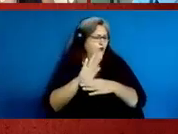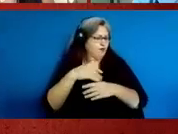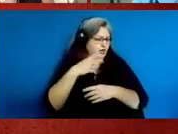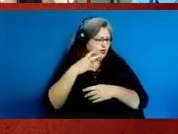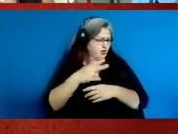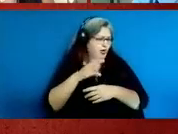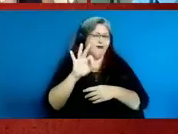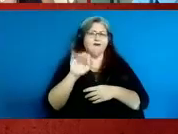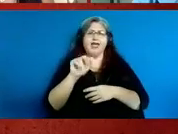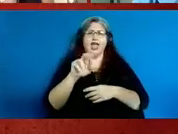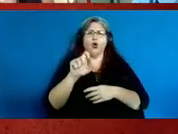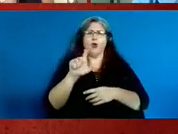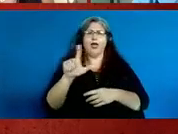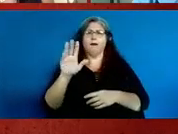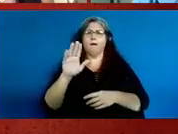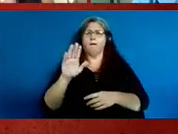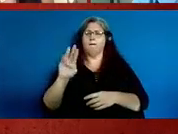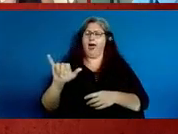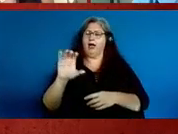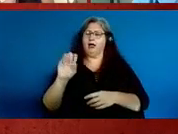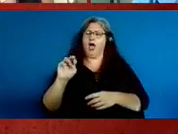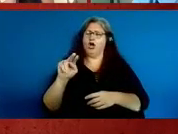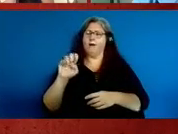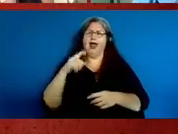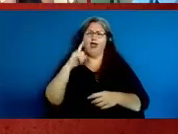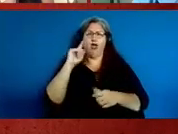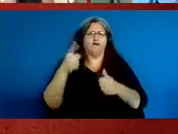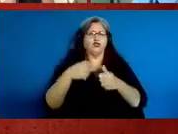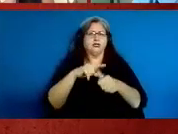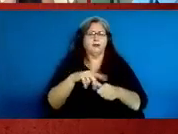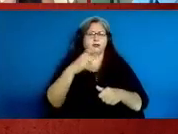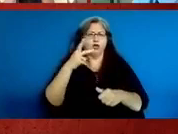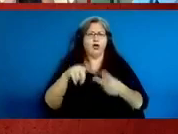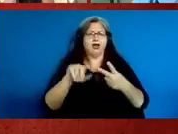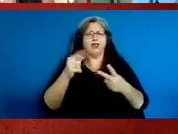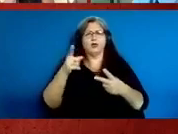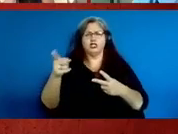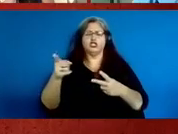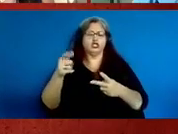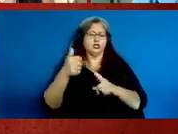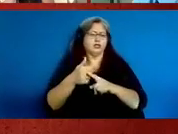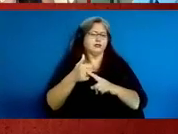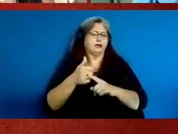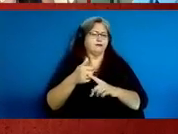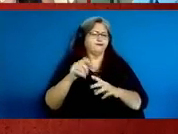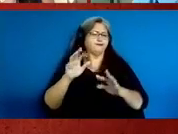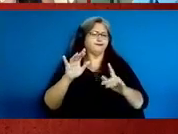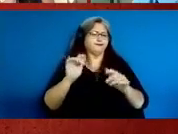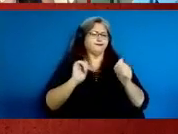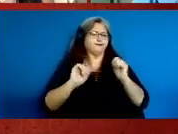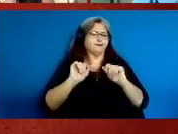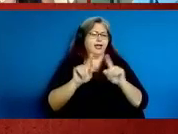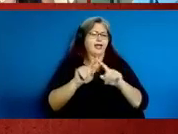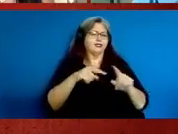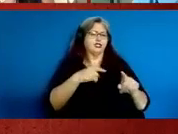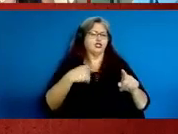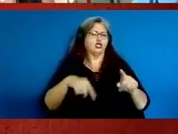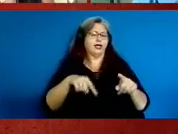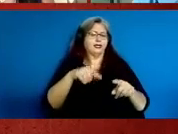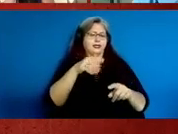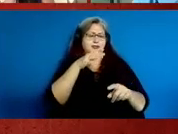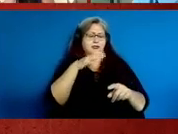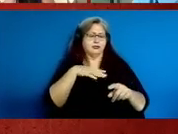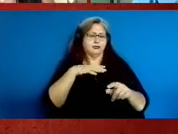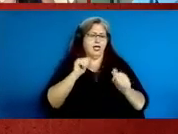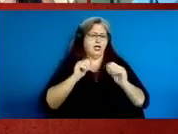Farewell, My Concubine might have been the first movie I saw her in, and there was another one where she was playing a Chinese actress.